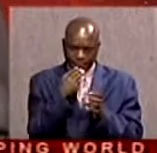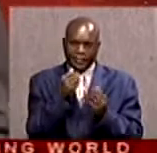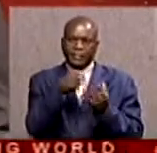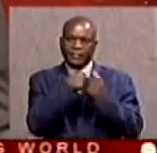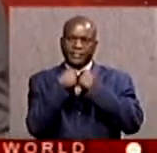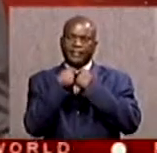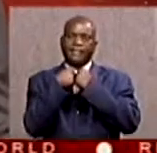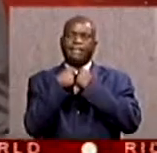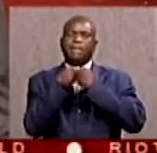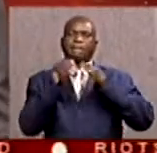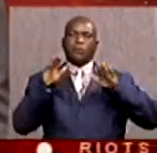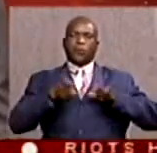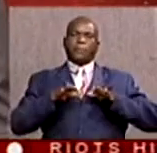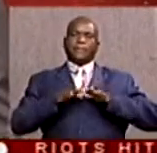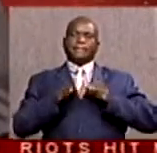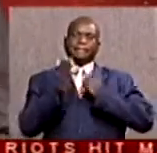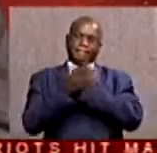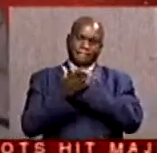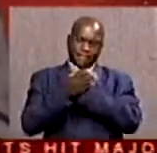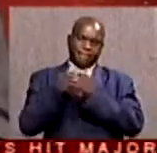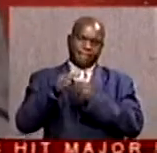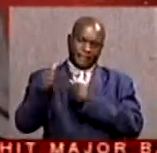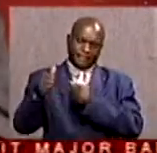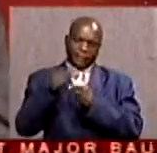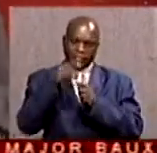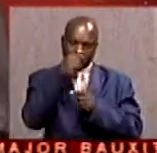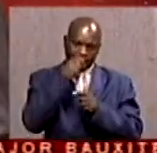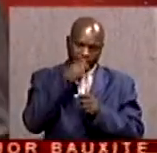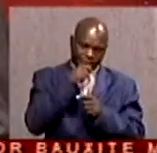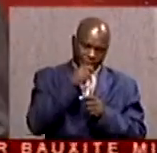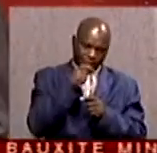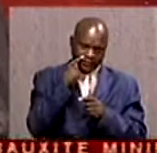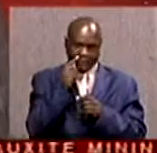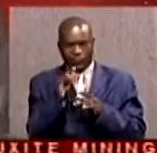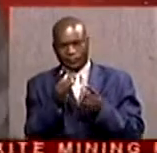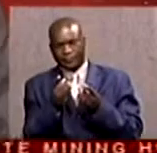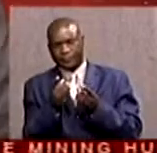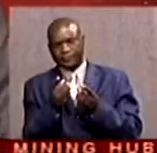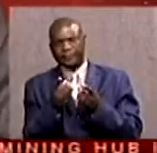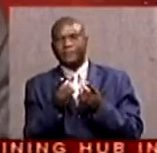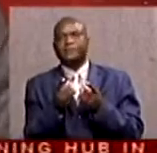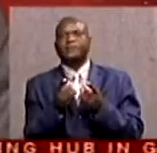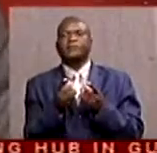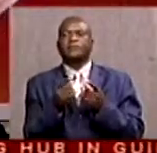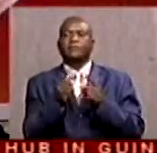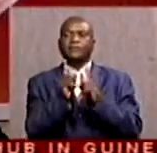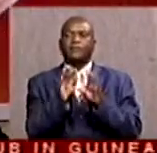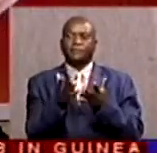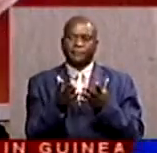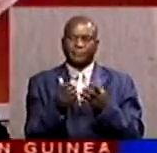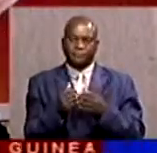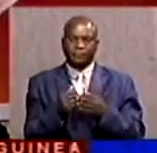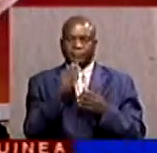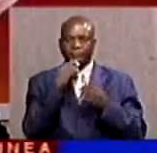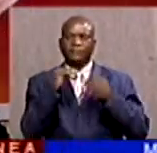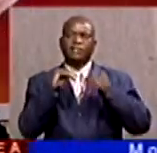disparity between the marginalized women in the rural areas and the women in the urban areas, how vast is the gap there in your experience? I think the